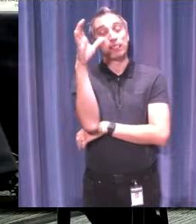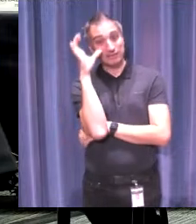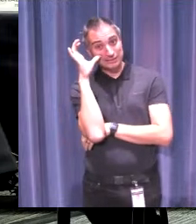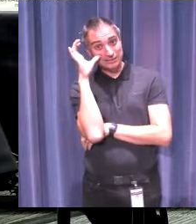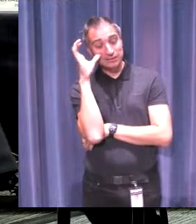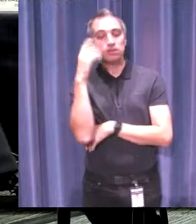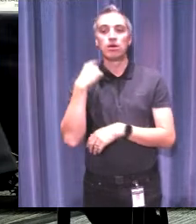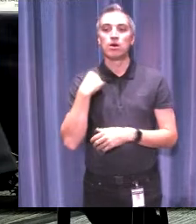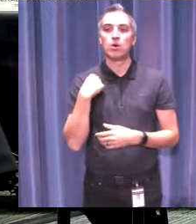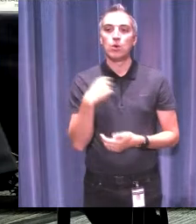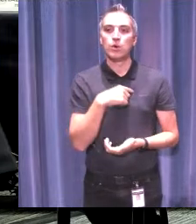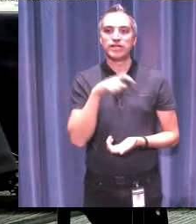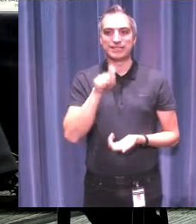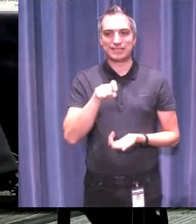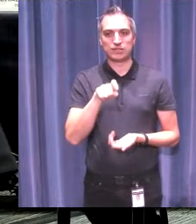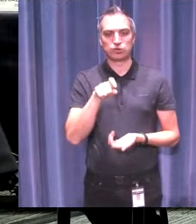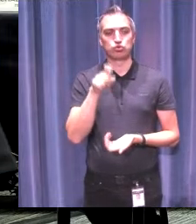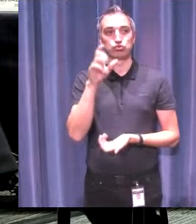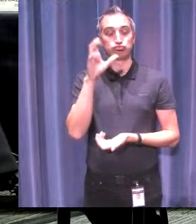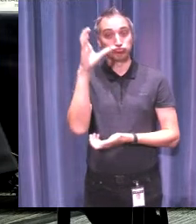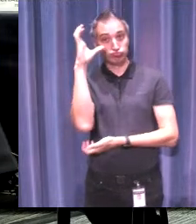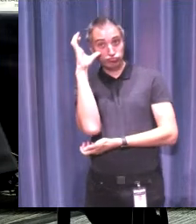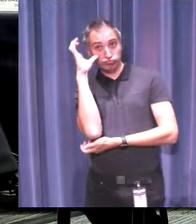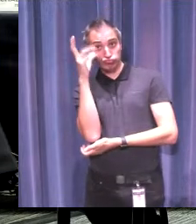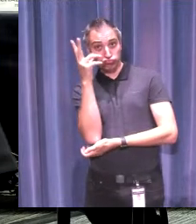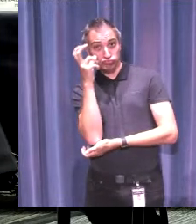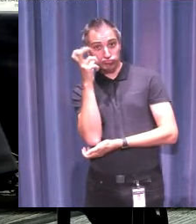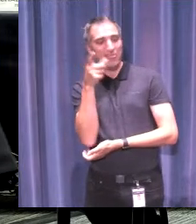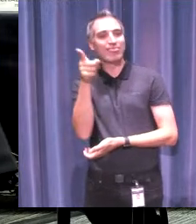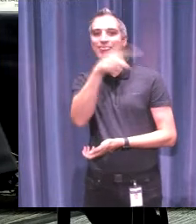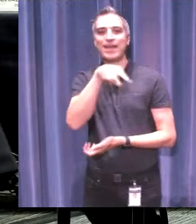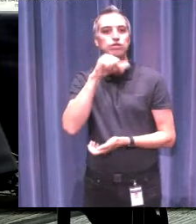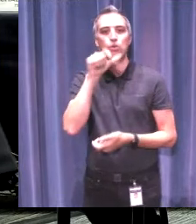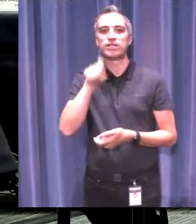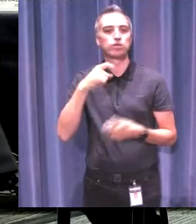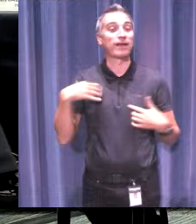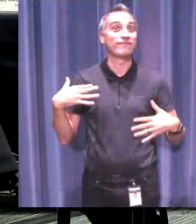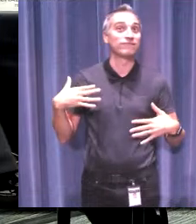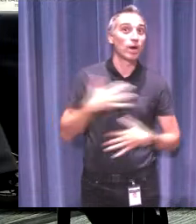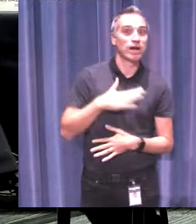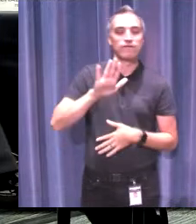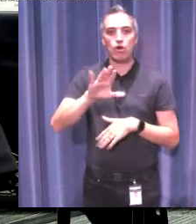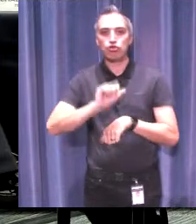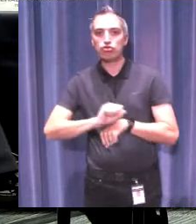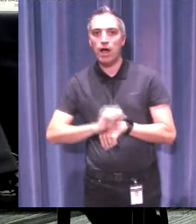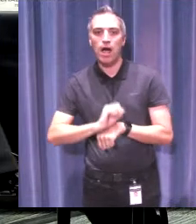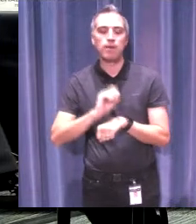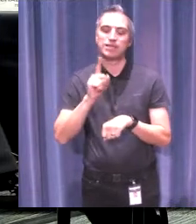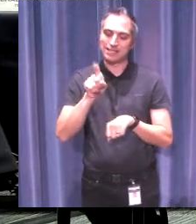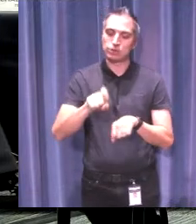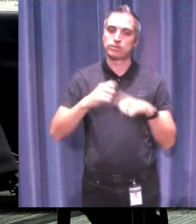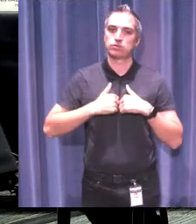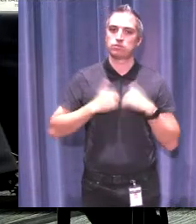We need to hear what they say, and they don't need to be afraid for their jobs, or to be open, honest, and